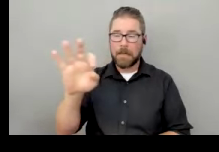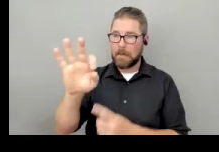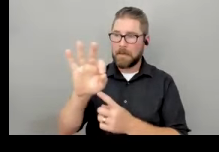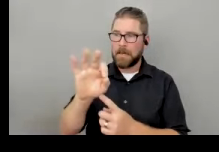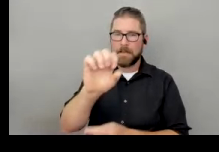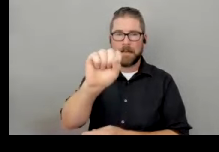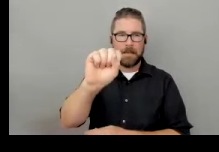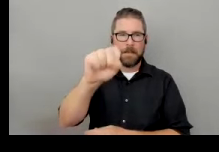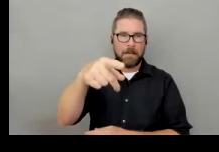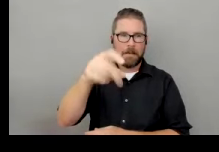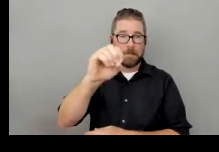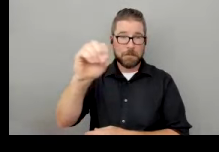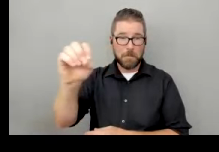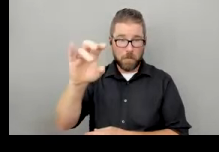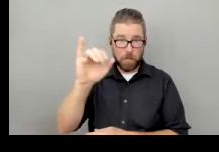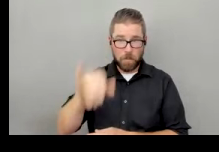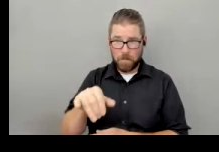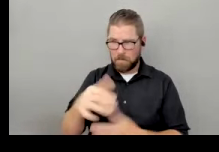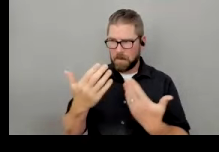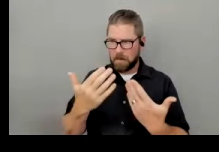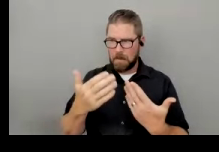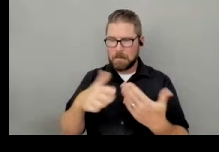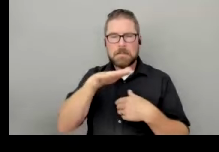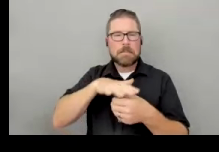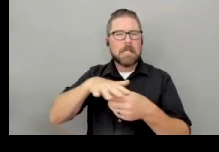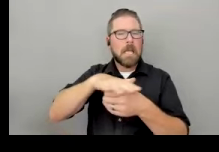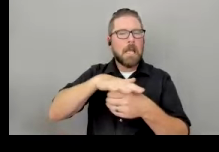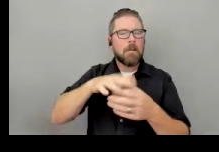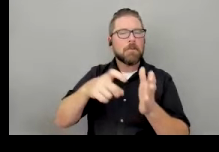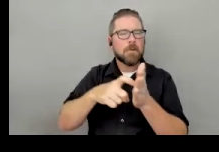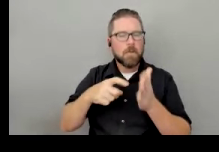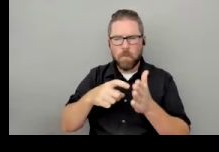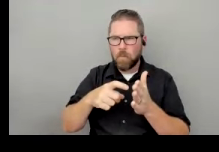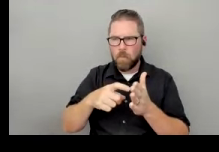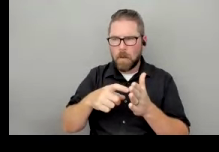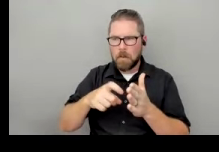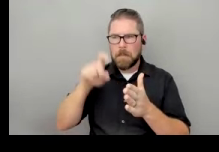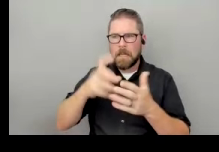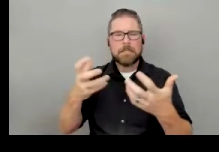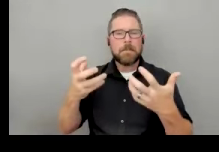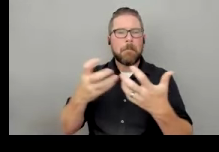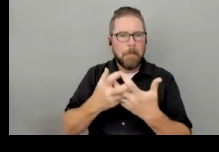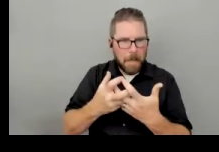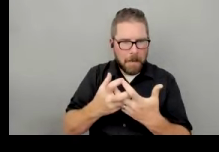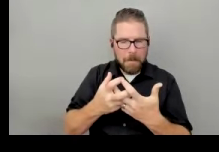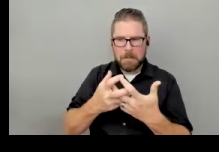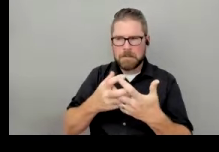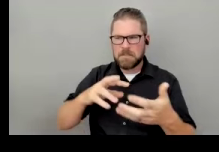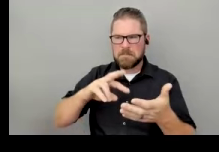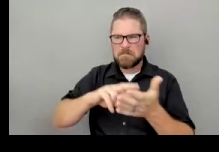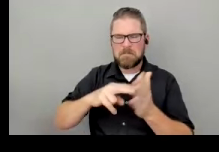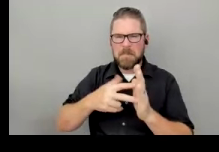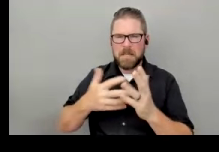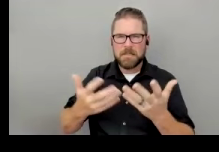that an incident must meet in order to be classified as a Title IX incident. That stands